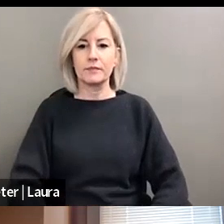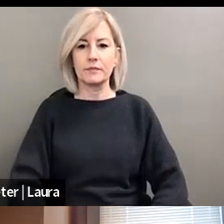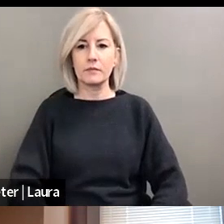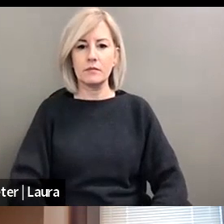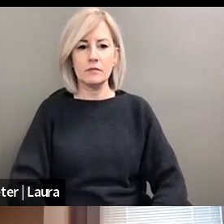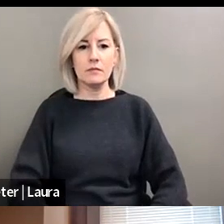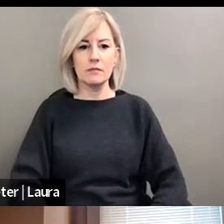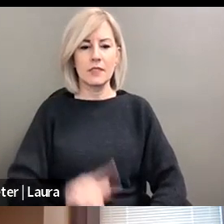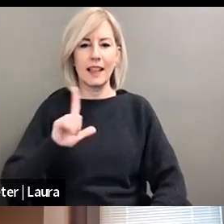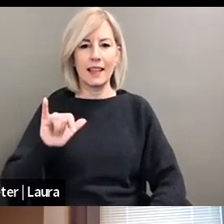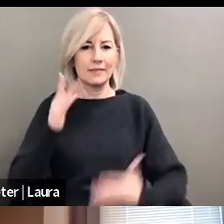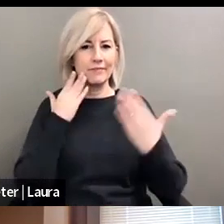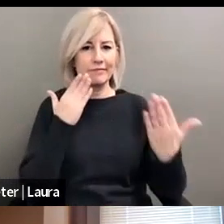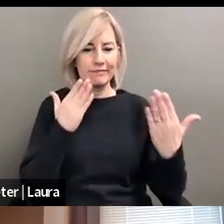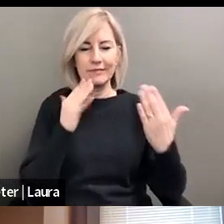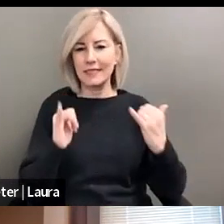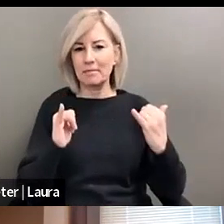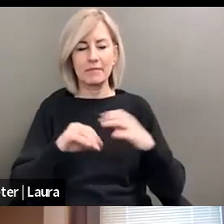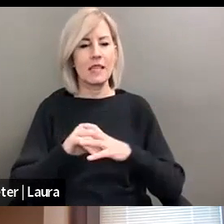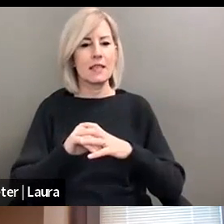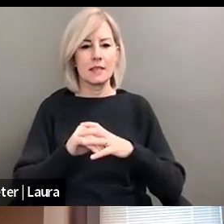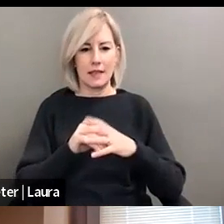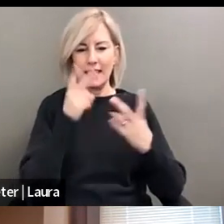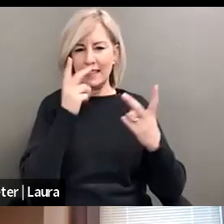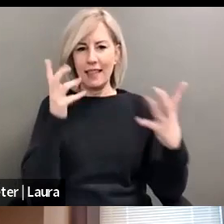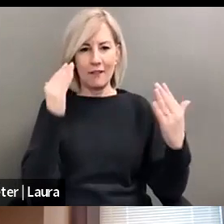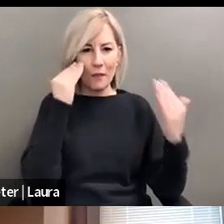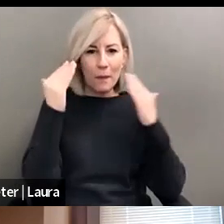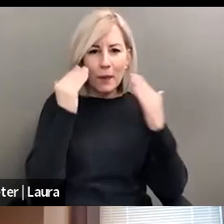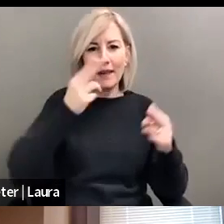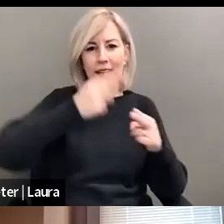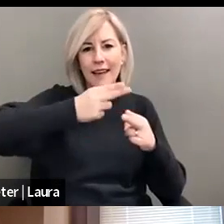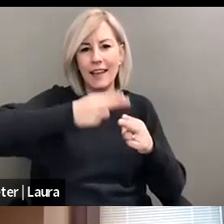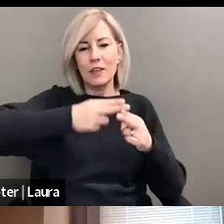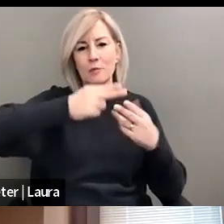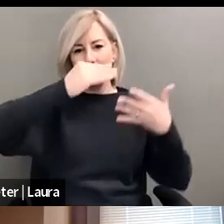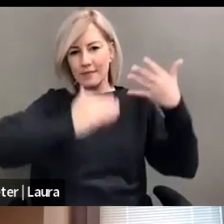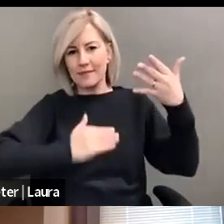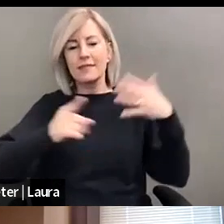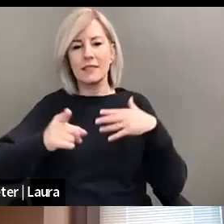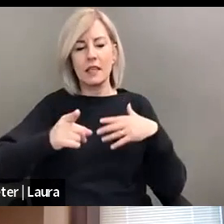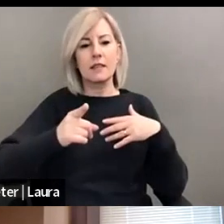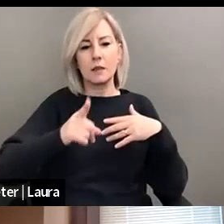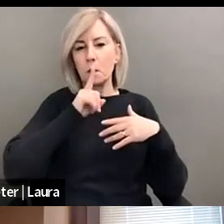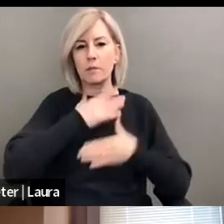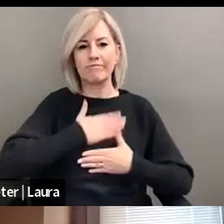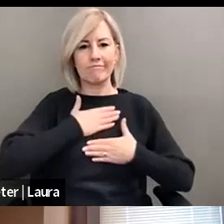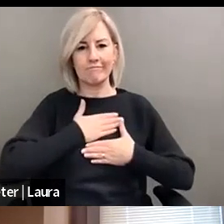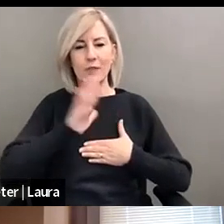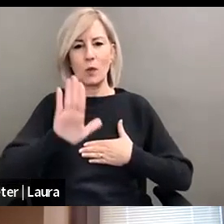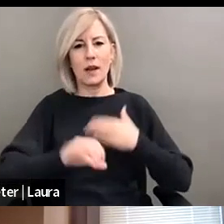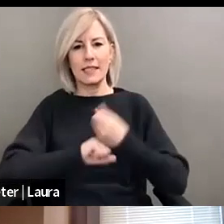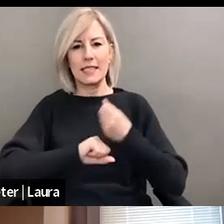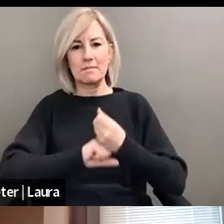Same here. Thank you so much. Thanks for attending. I see a lot of familiar names in the attendees, so really appreciate your